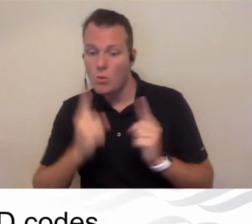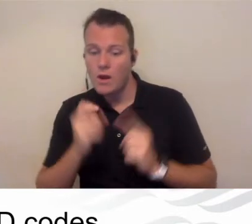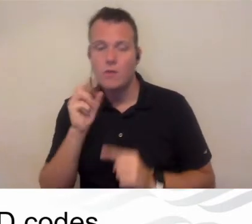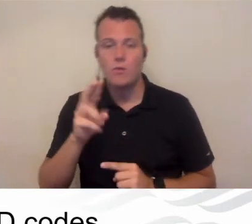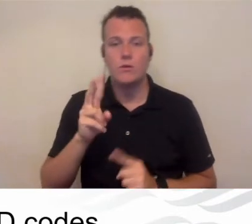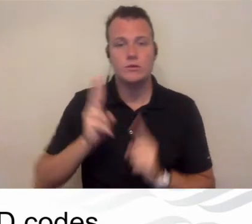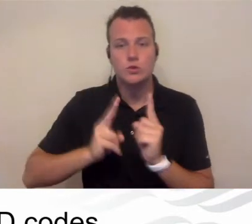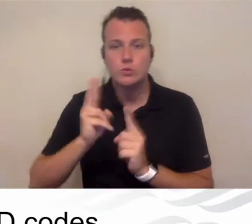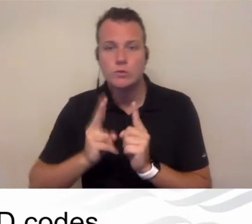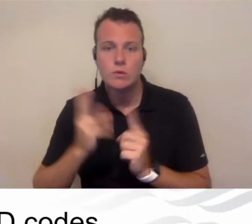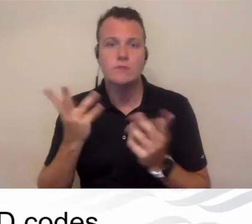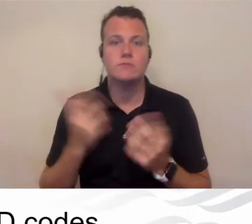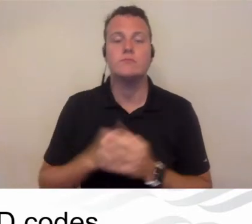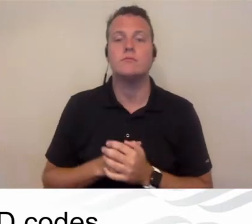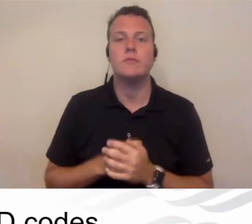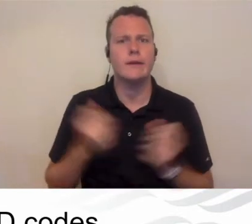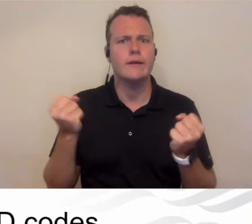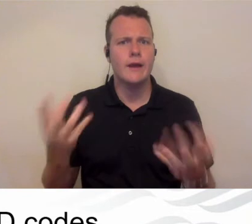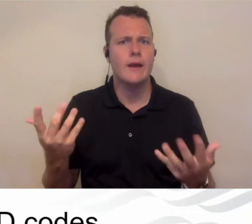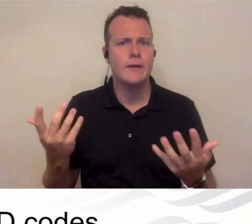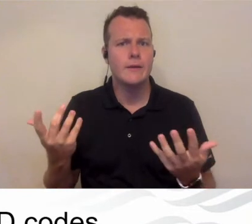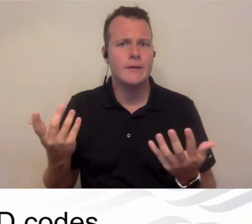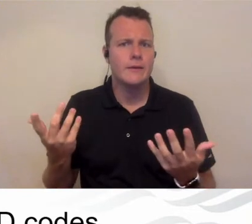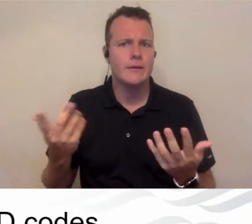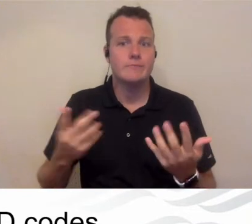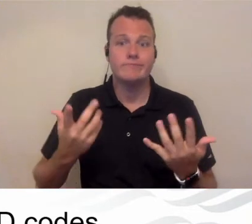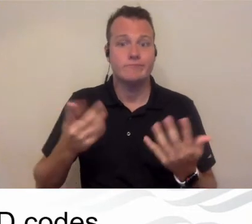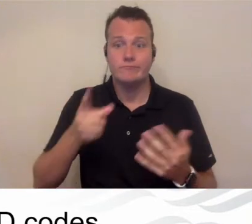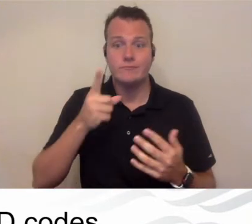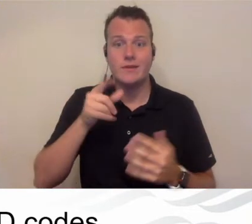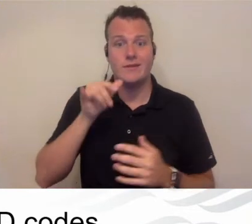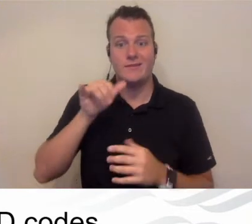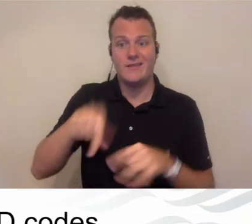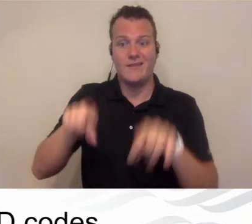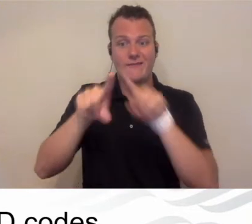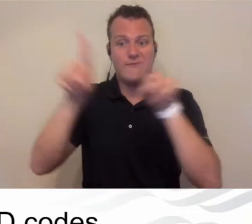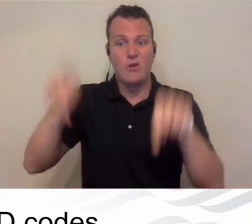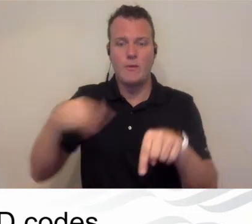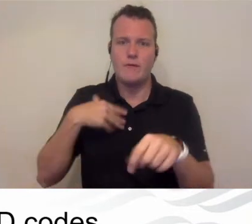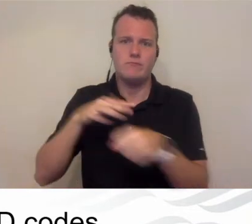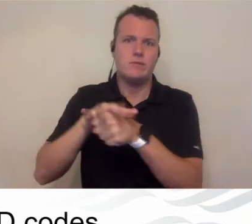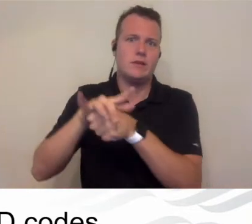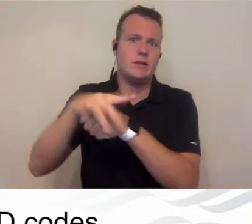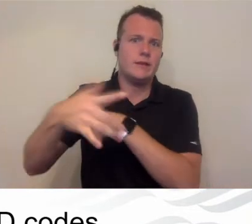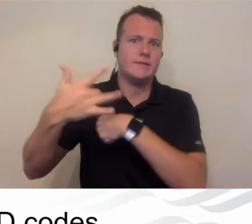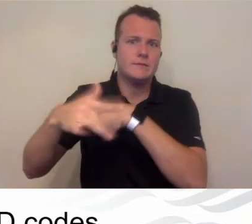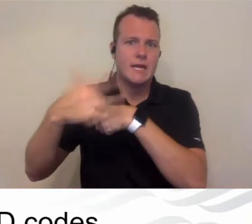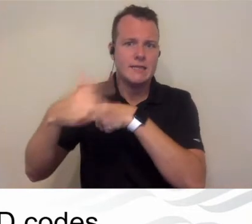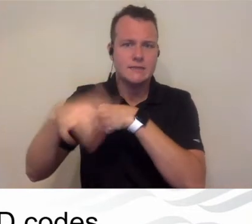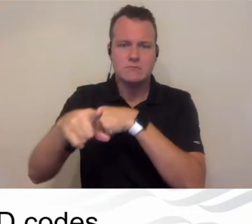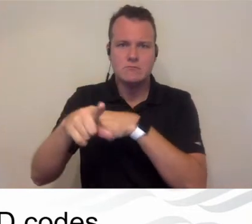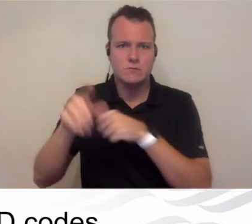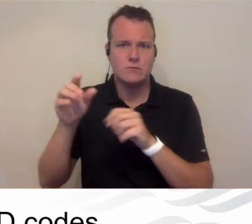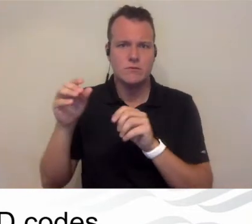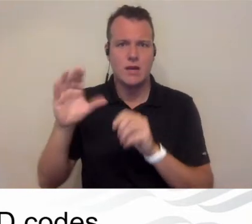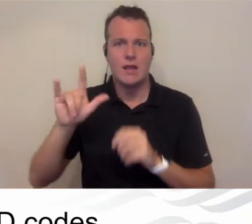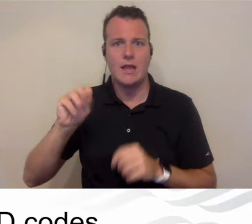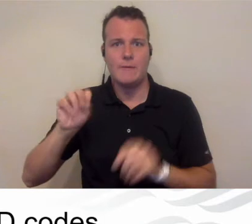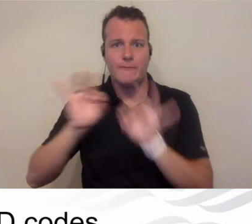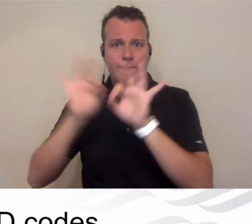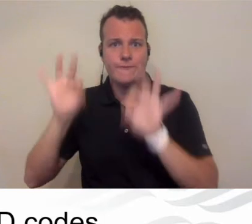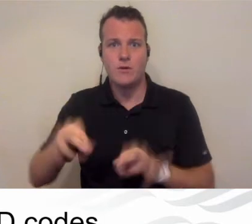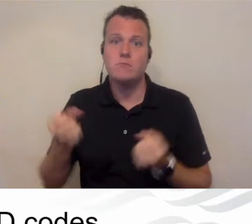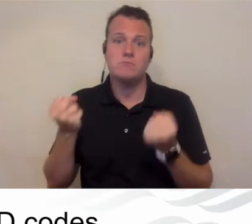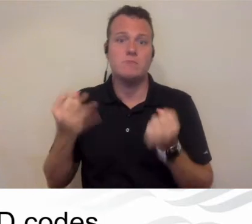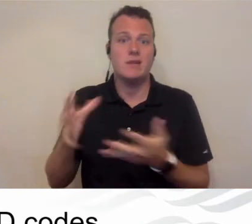1. Or you can have a multiple, there's plenty of room, as you'll see on the claim form, so that you have